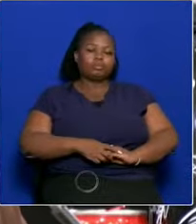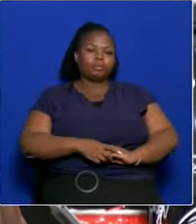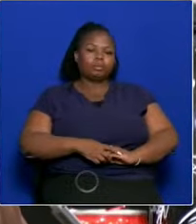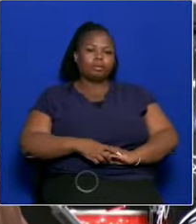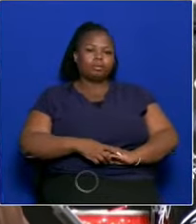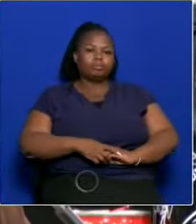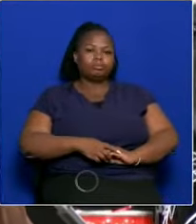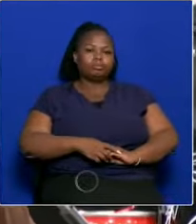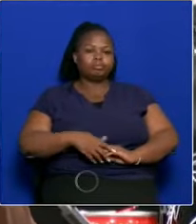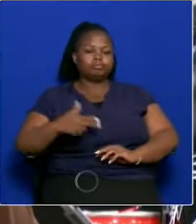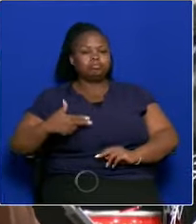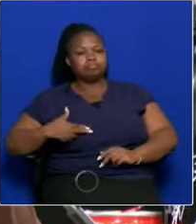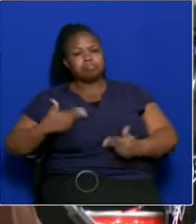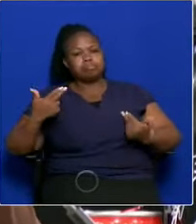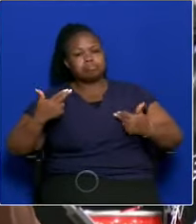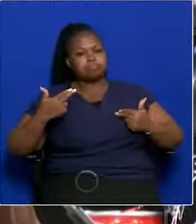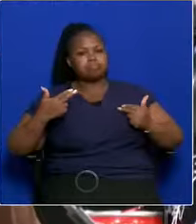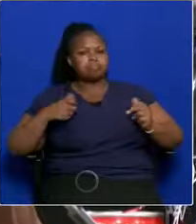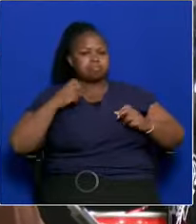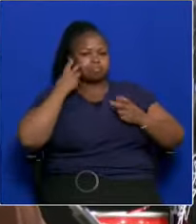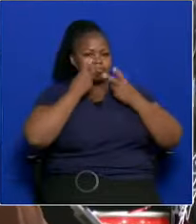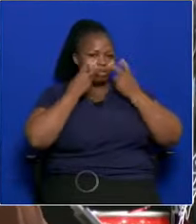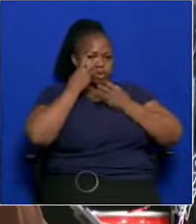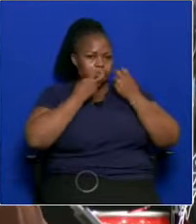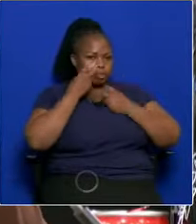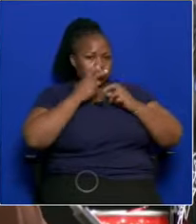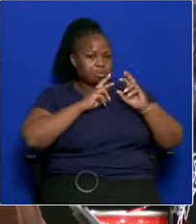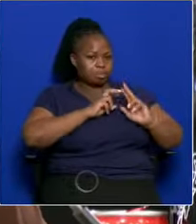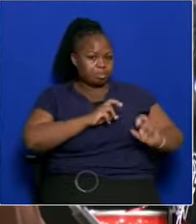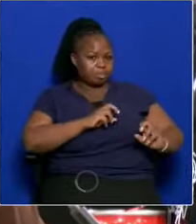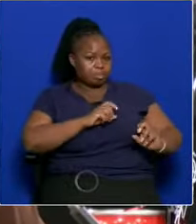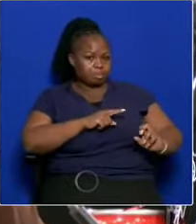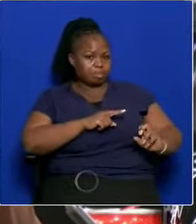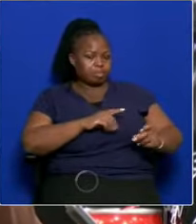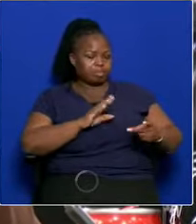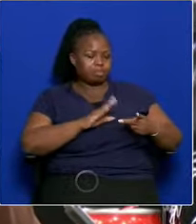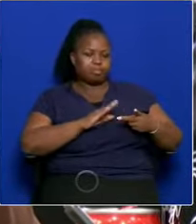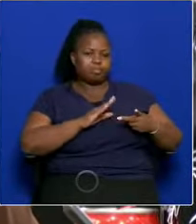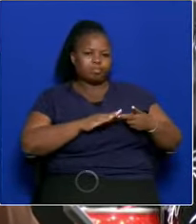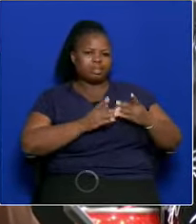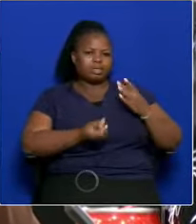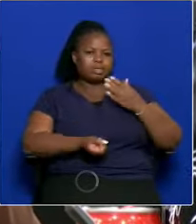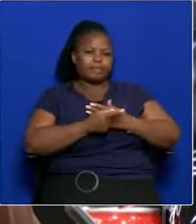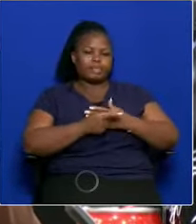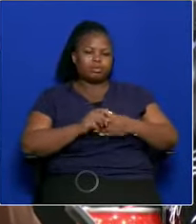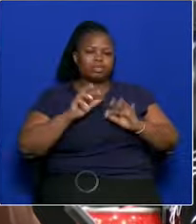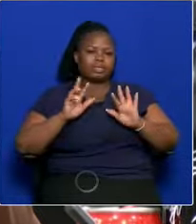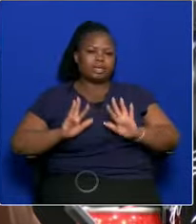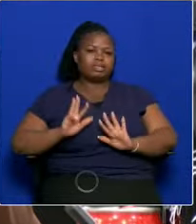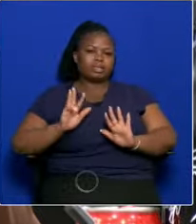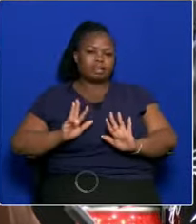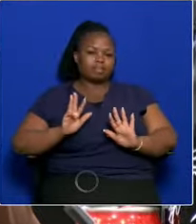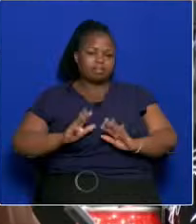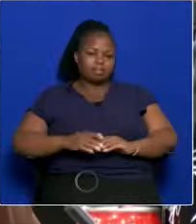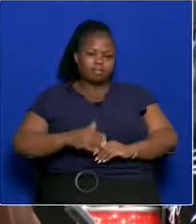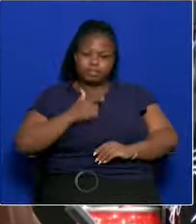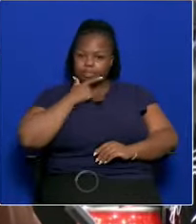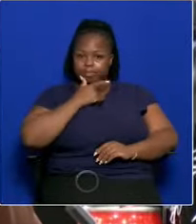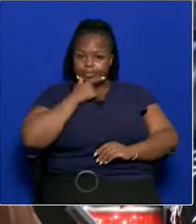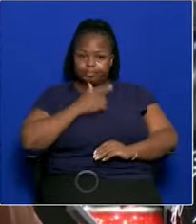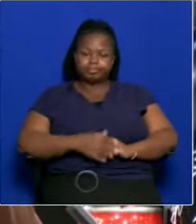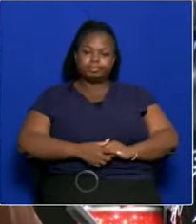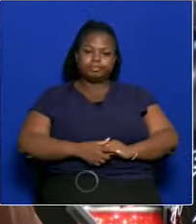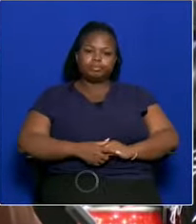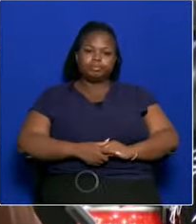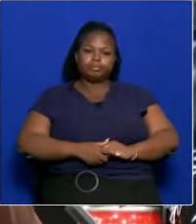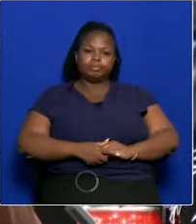inspection, and then it was ultimately done on the 19th of December. That's